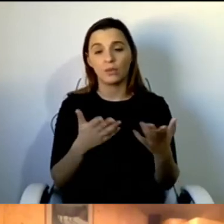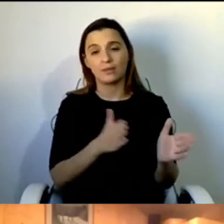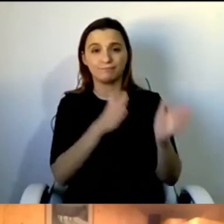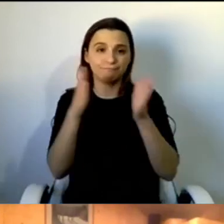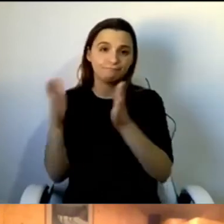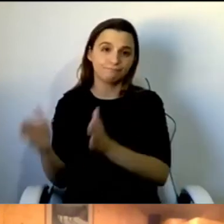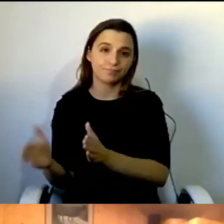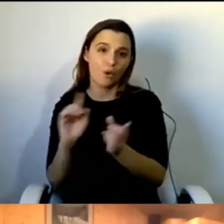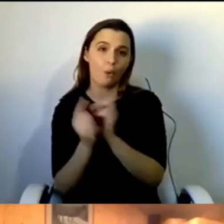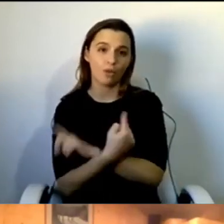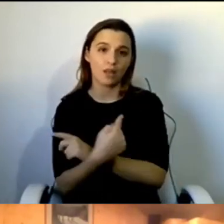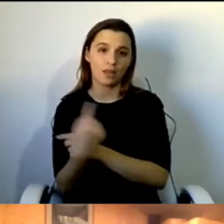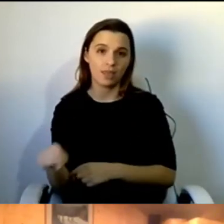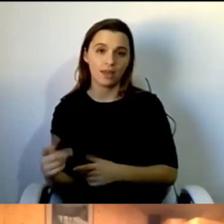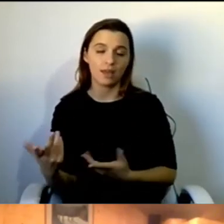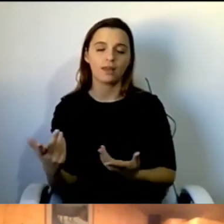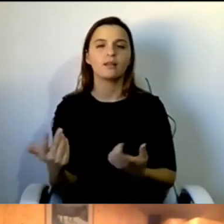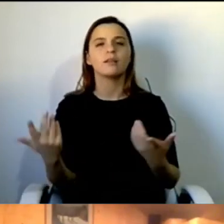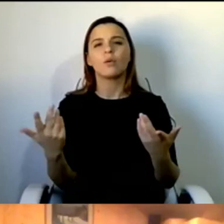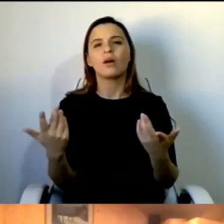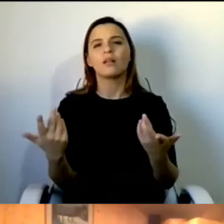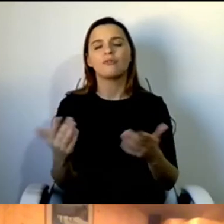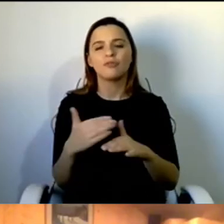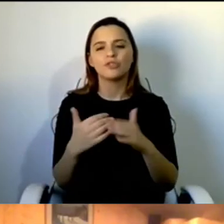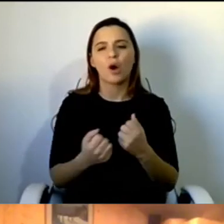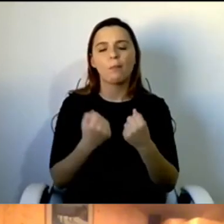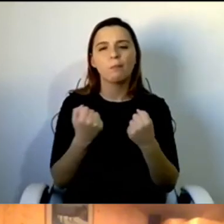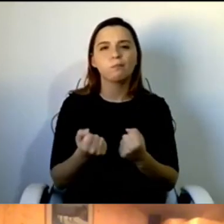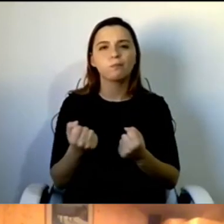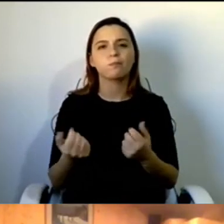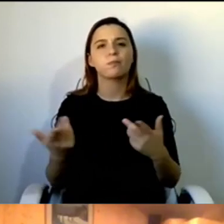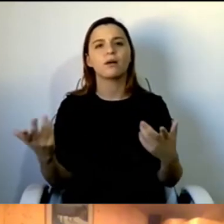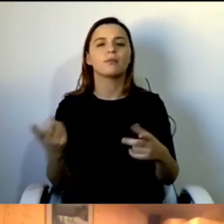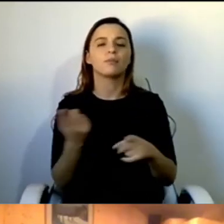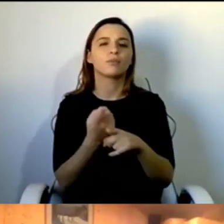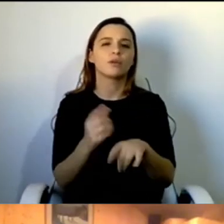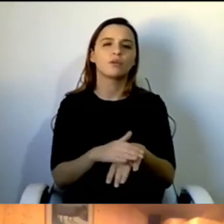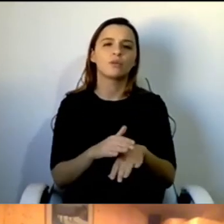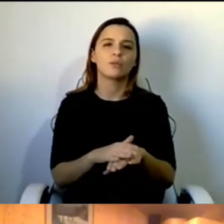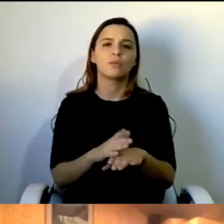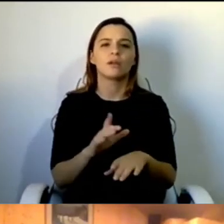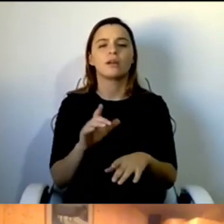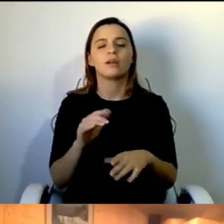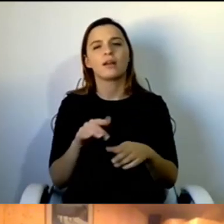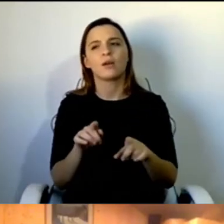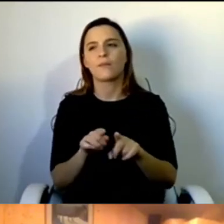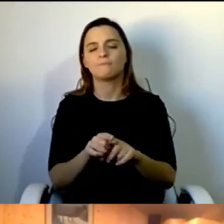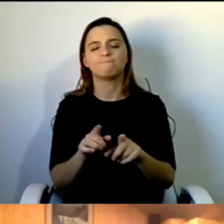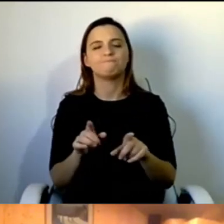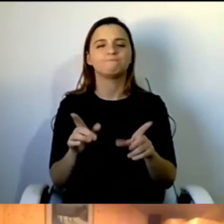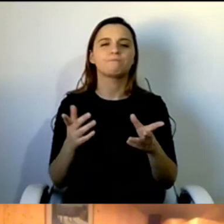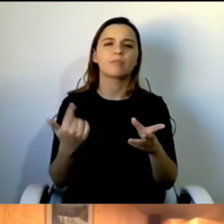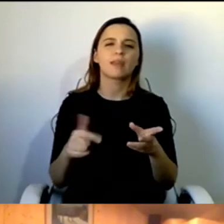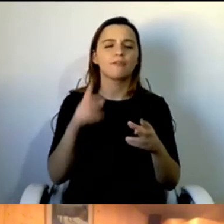committee who then did a research survey on how people lived who didn't have personal